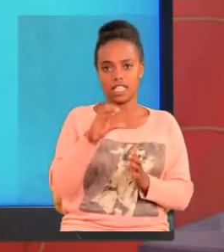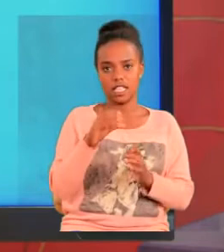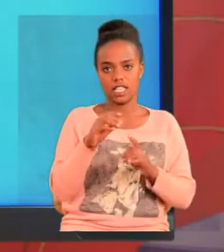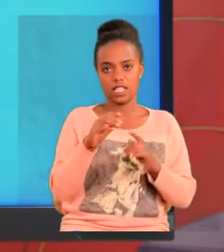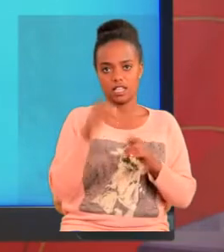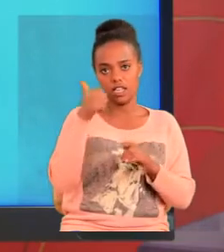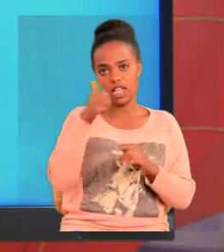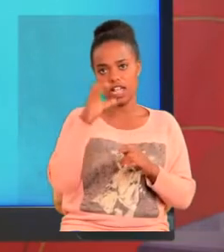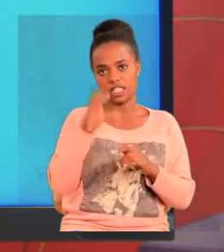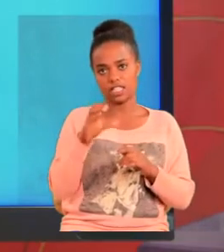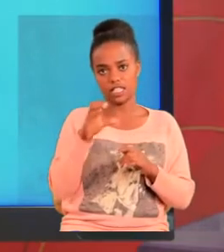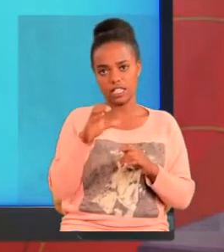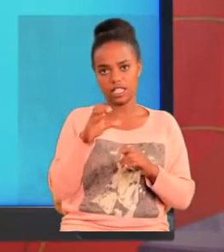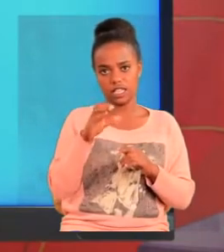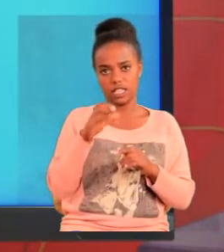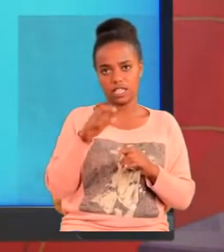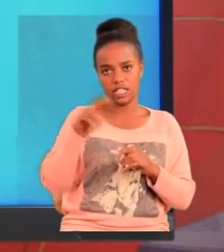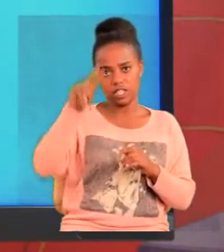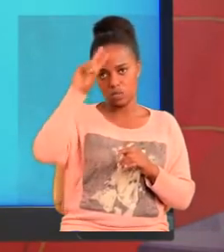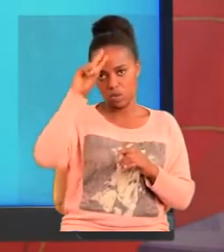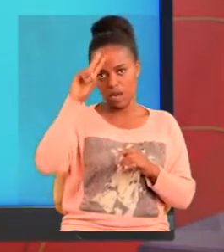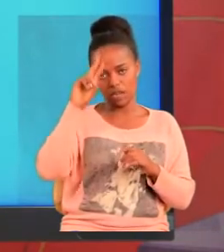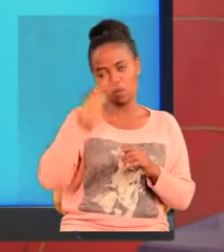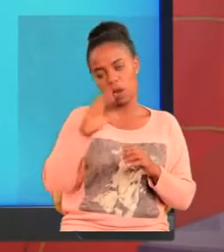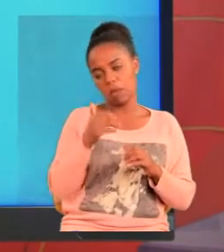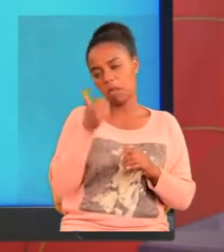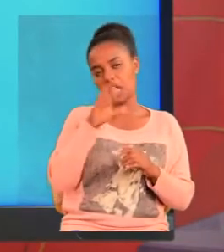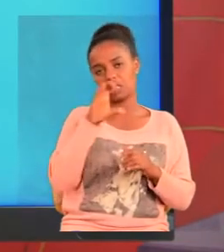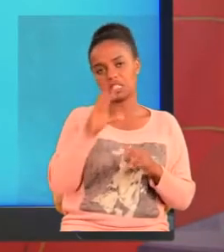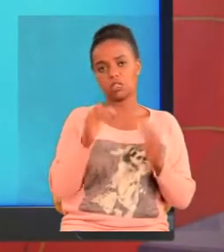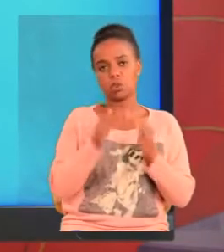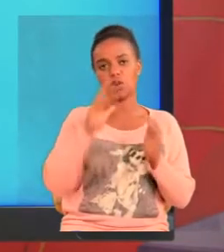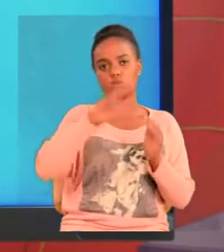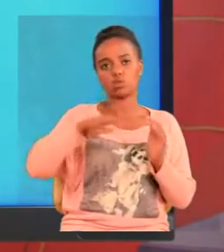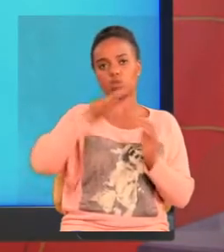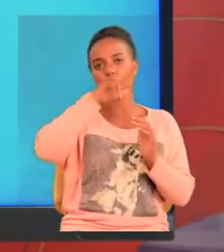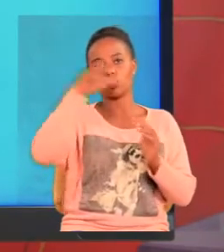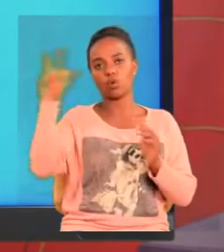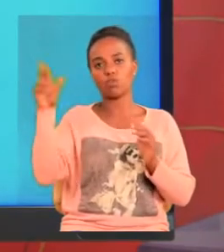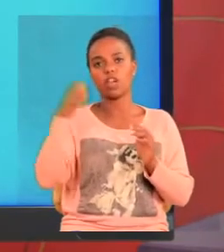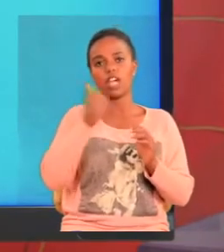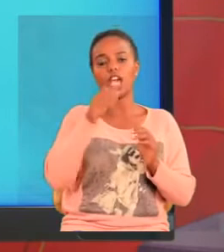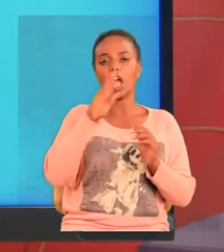squared, or AC is equal to the square root of AB squared plus